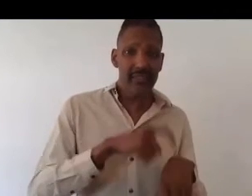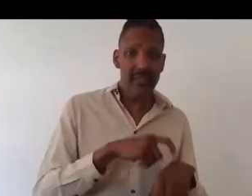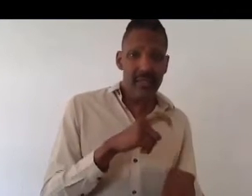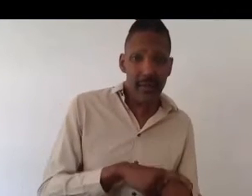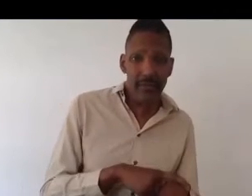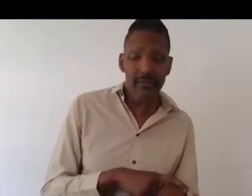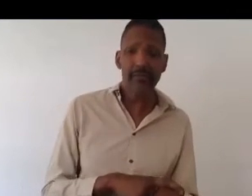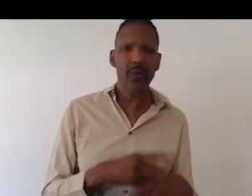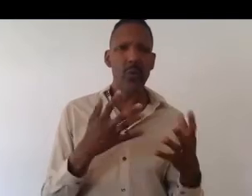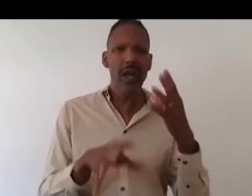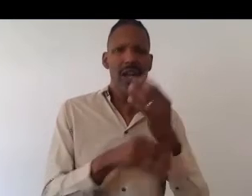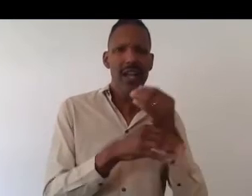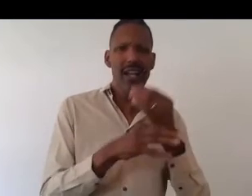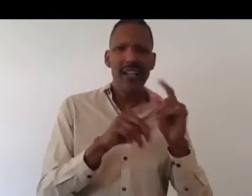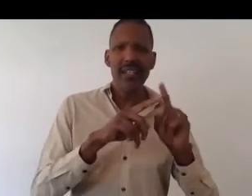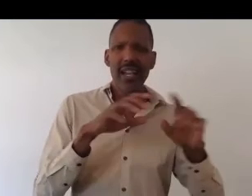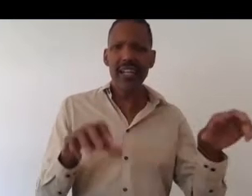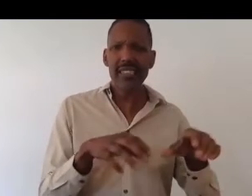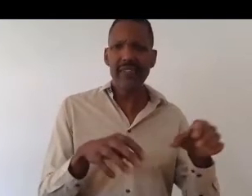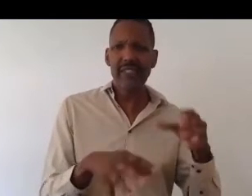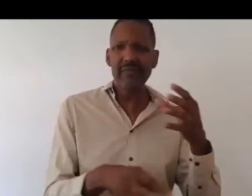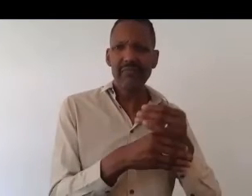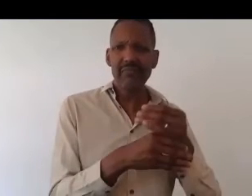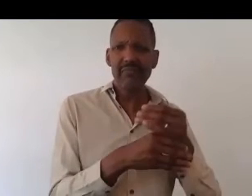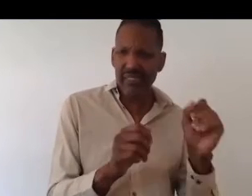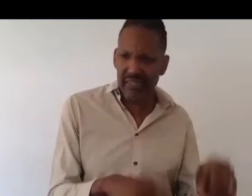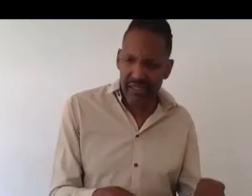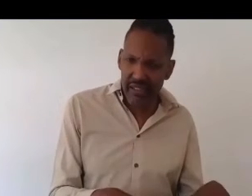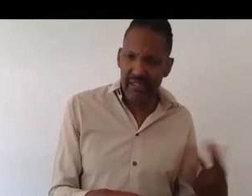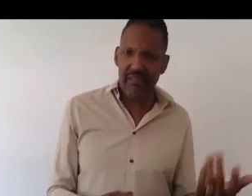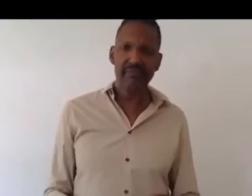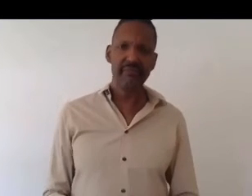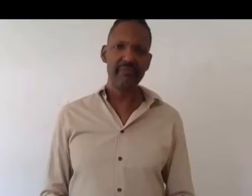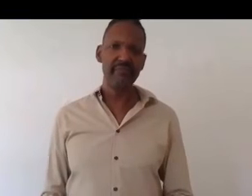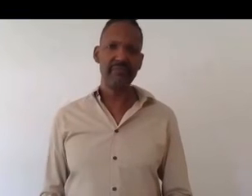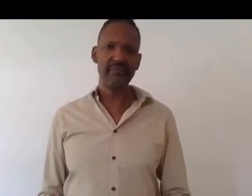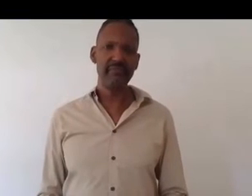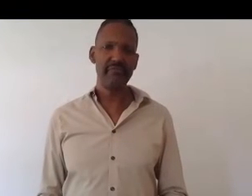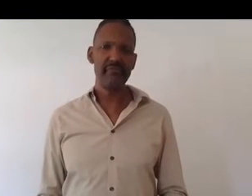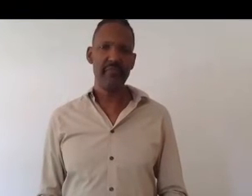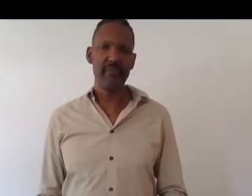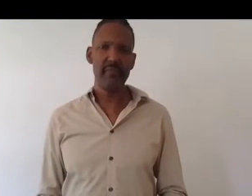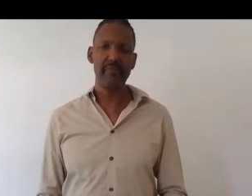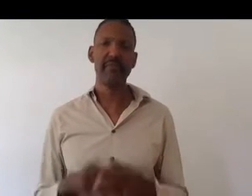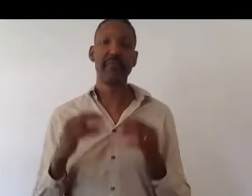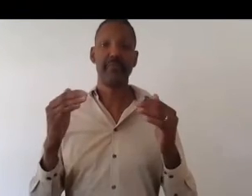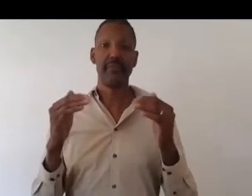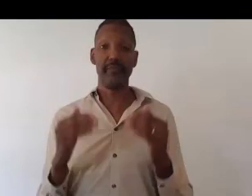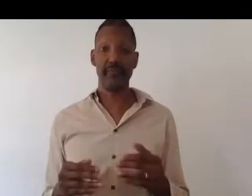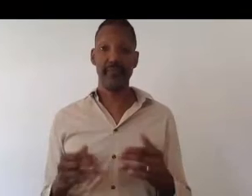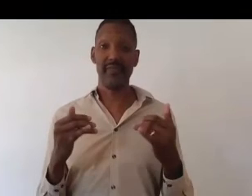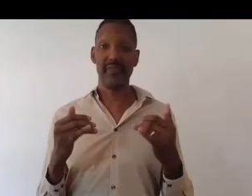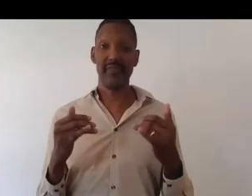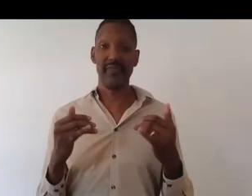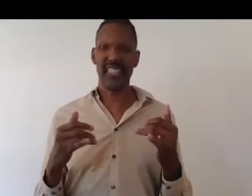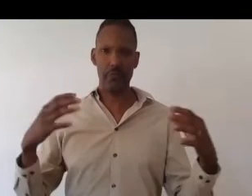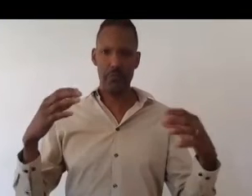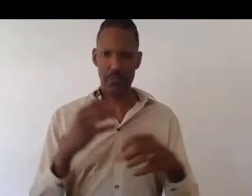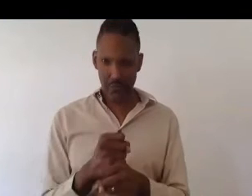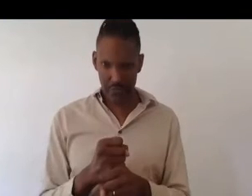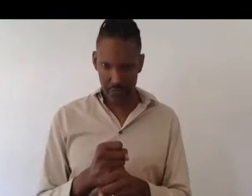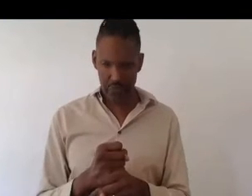young kids. And they will be adding more of those as they go. So in sum, I